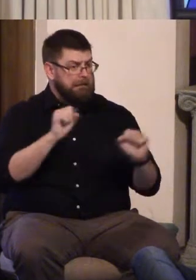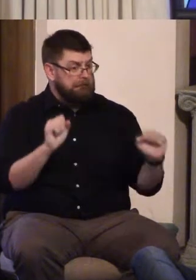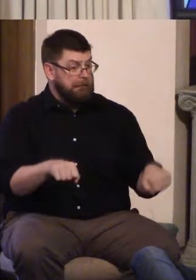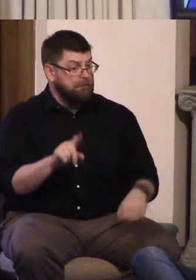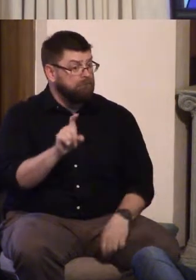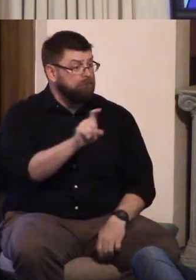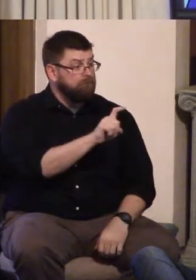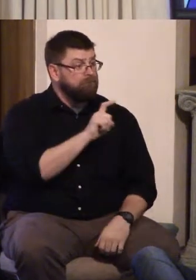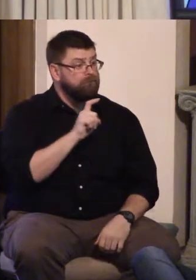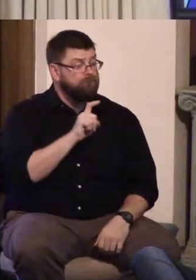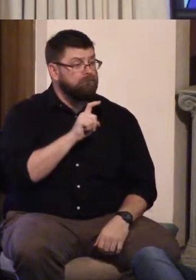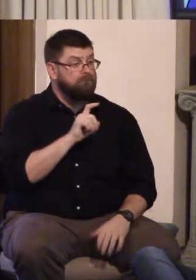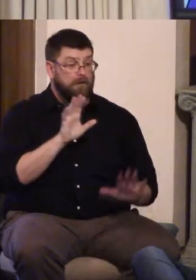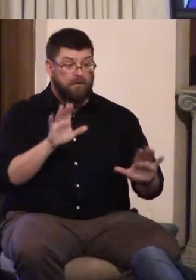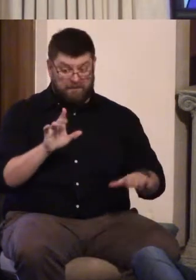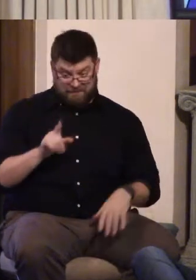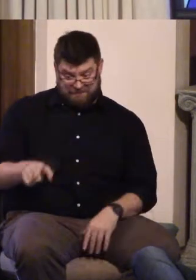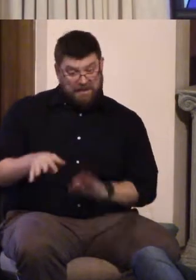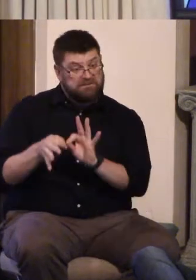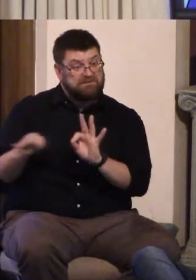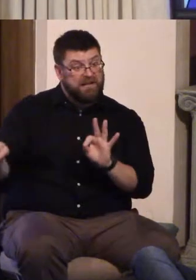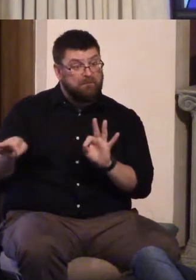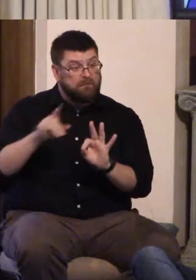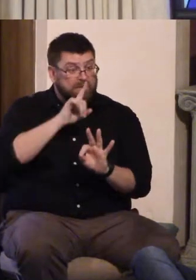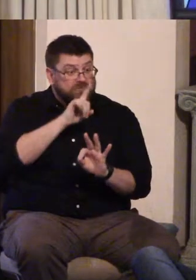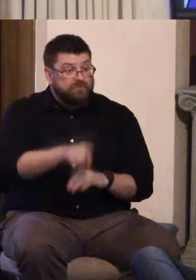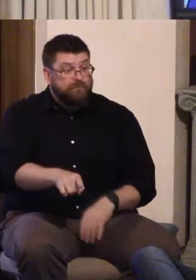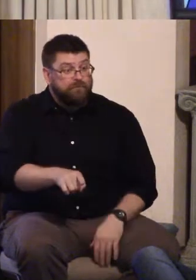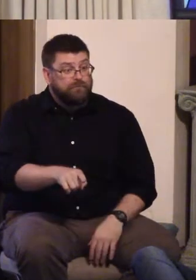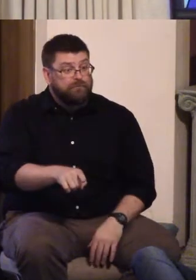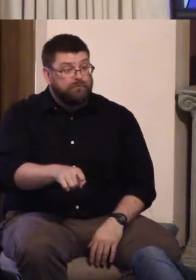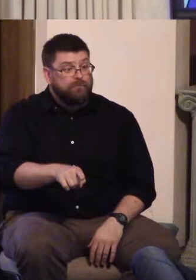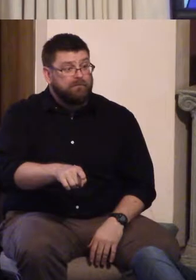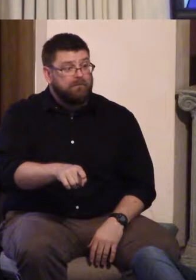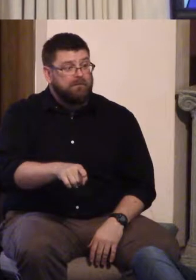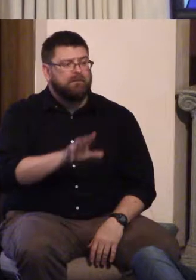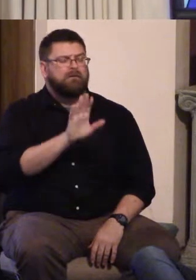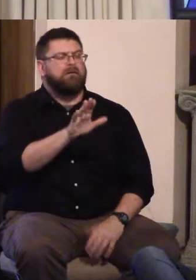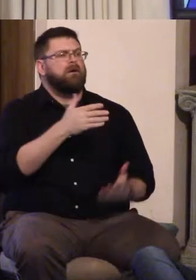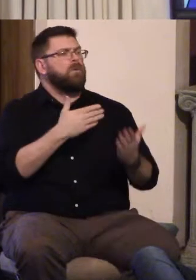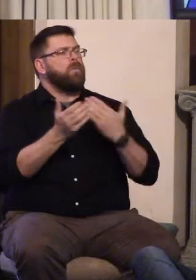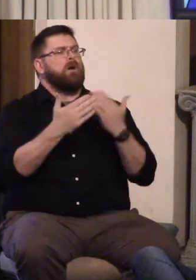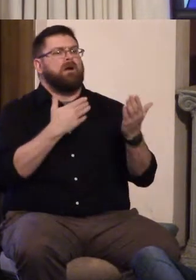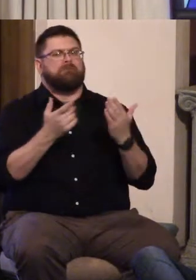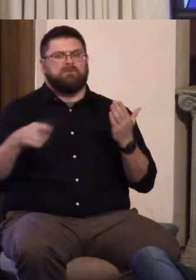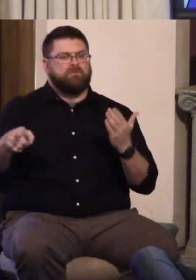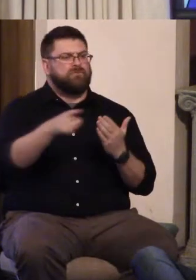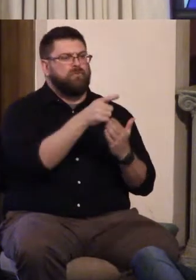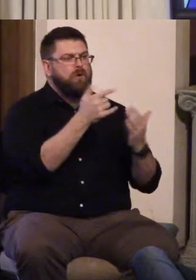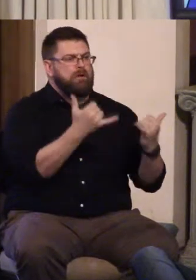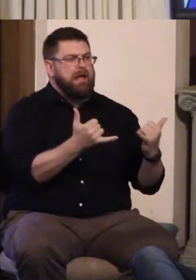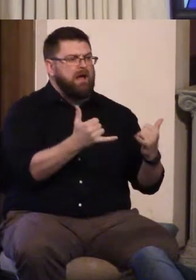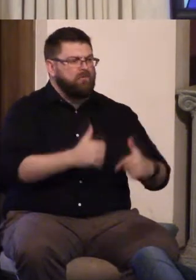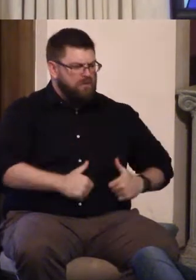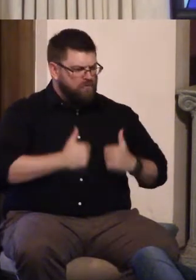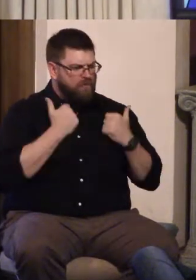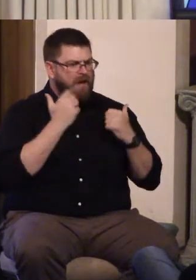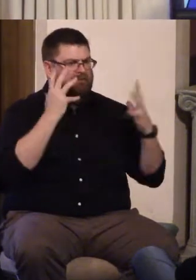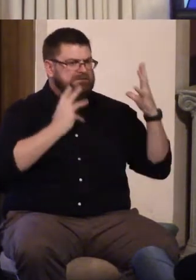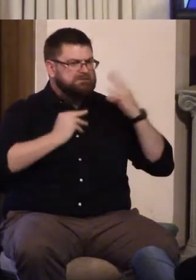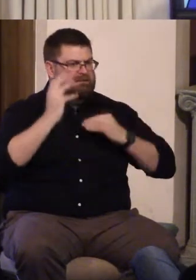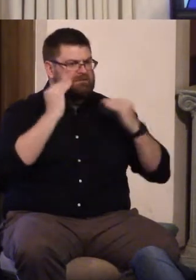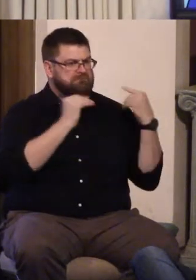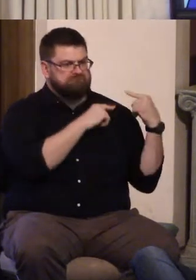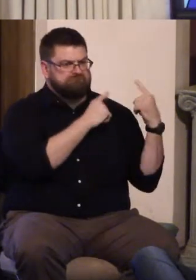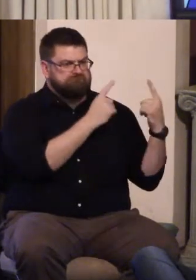Can this right now be a new day? Could it be that that's true? And